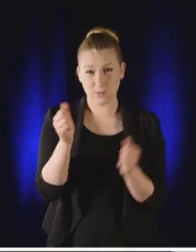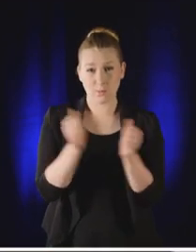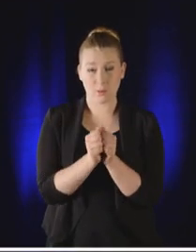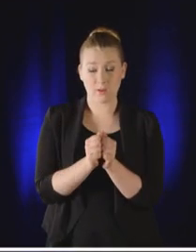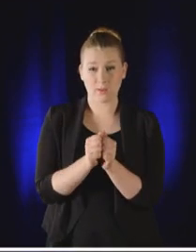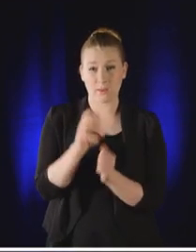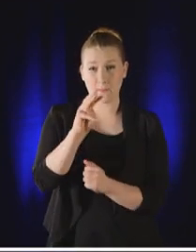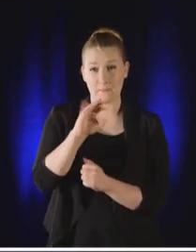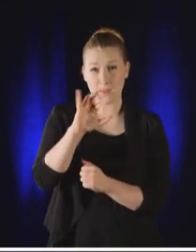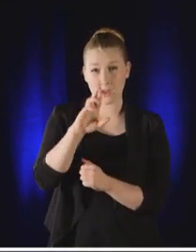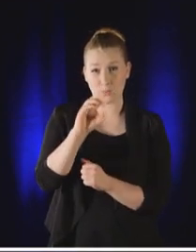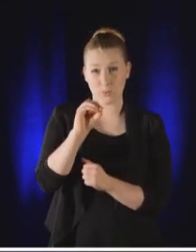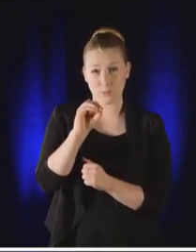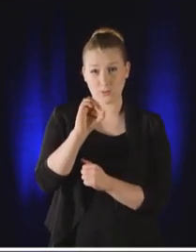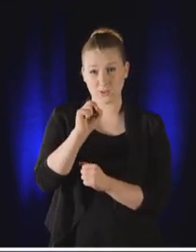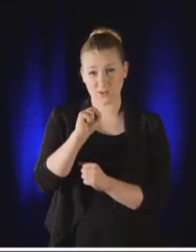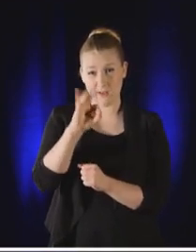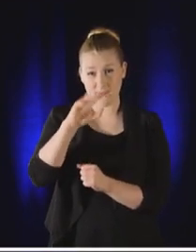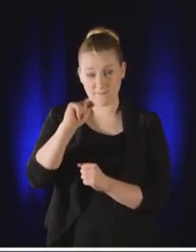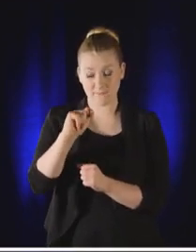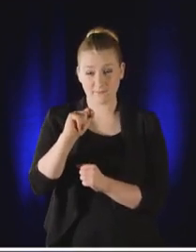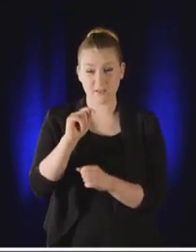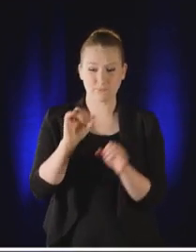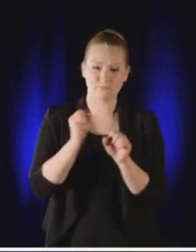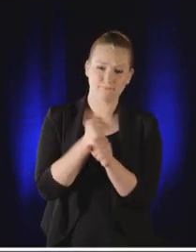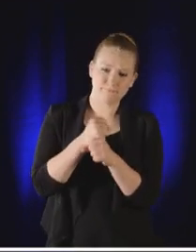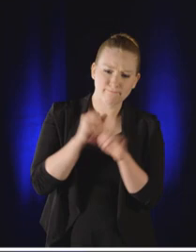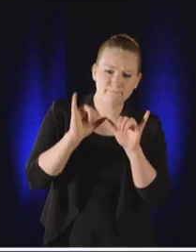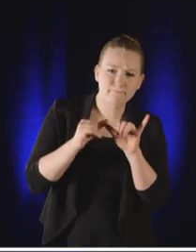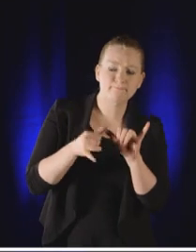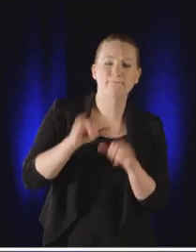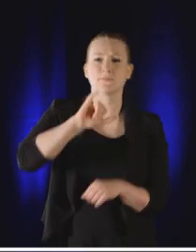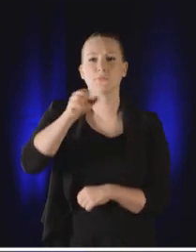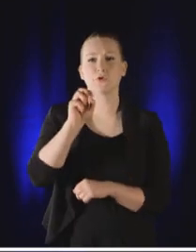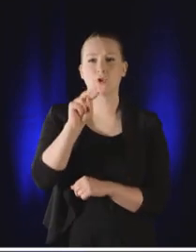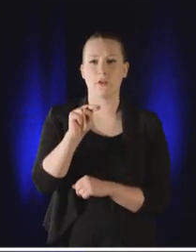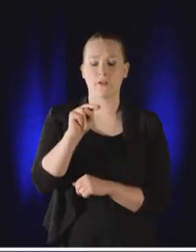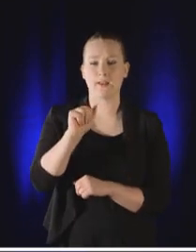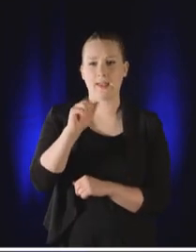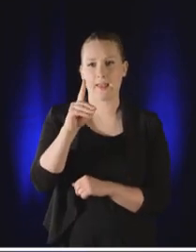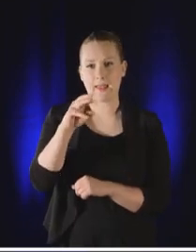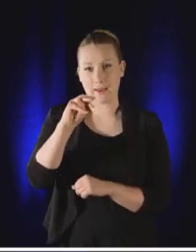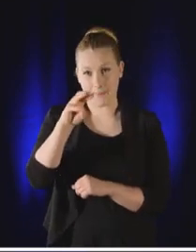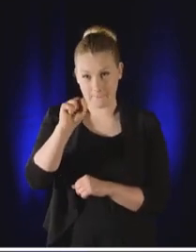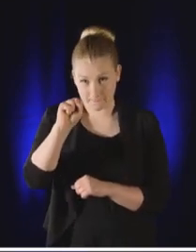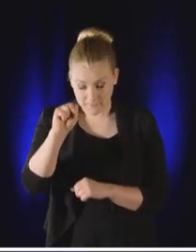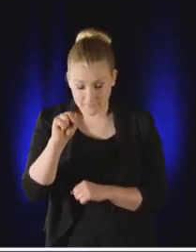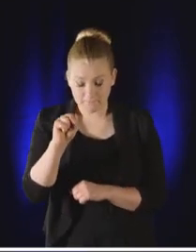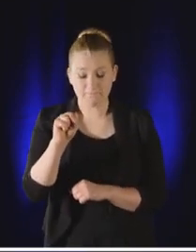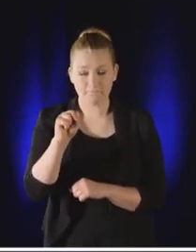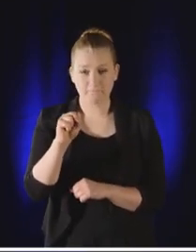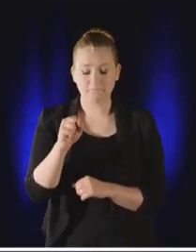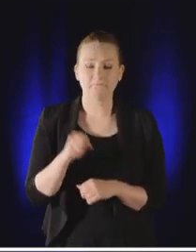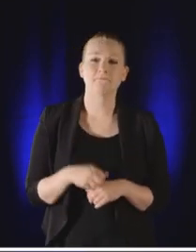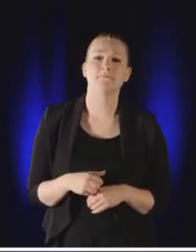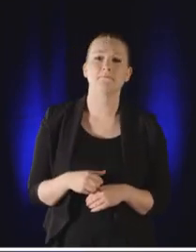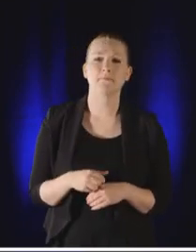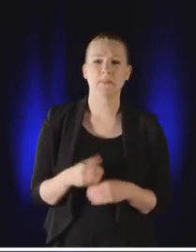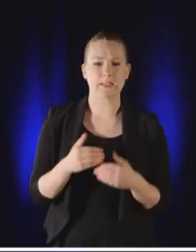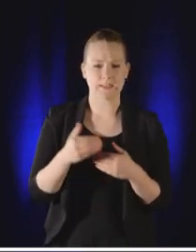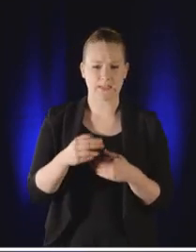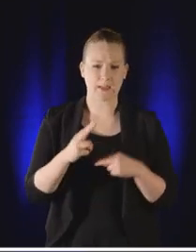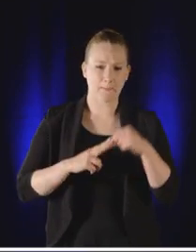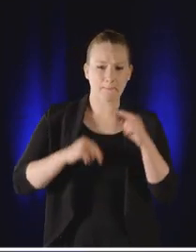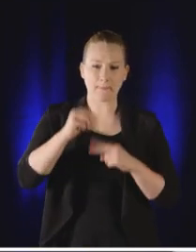engineer John Adams. And then I wanted to visualize my desk, so I decided to build a model.